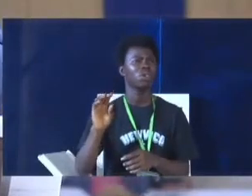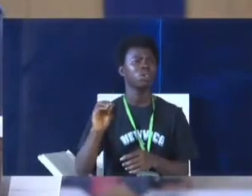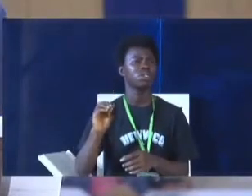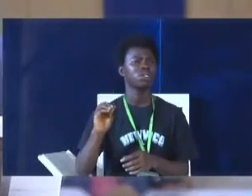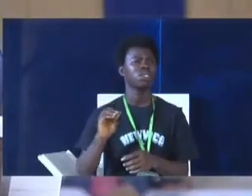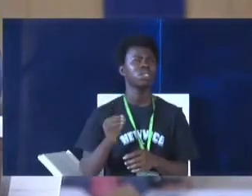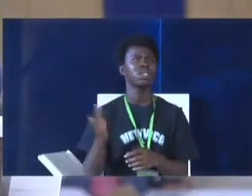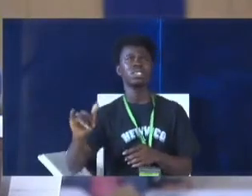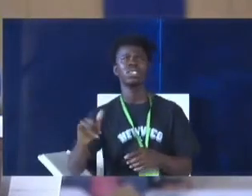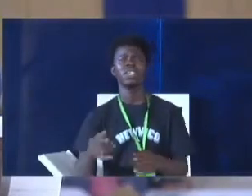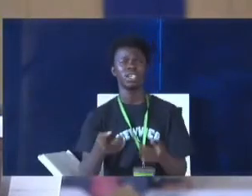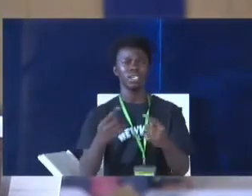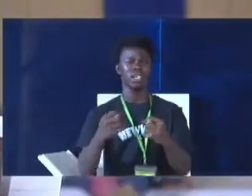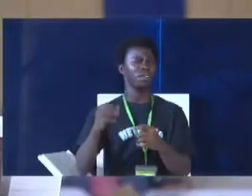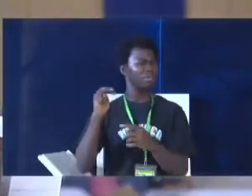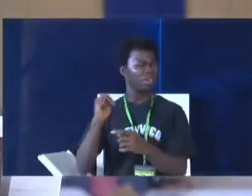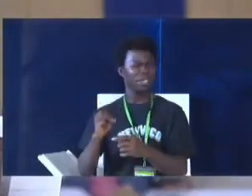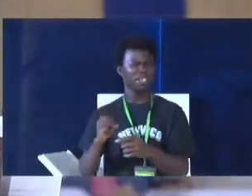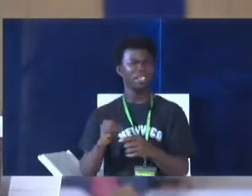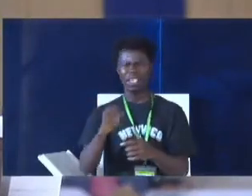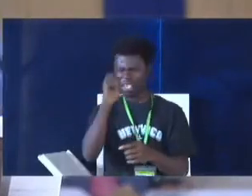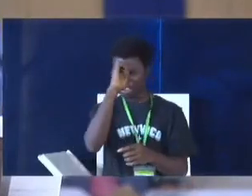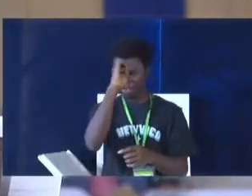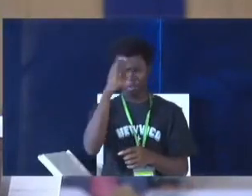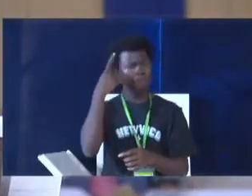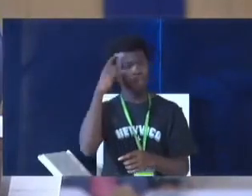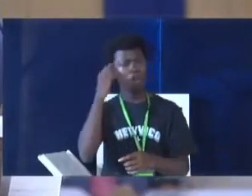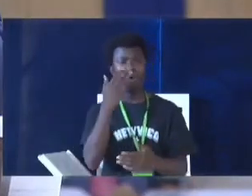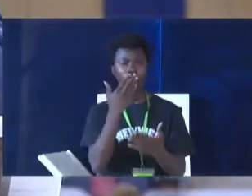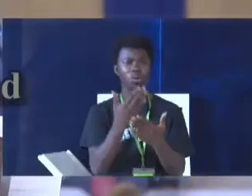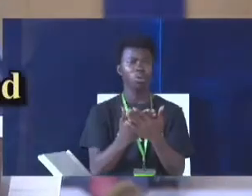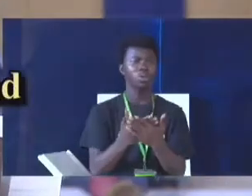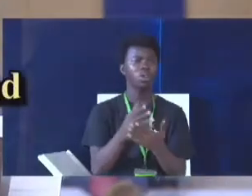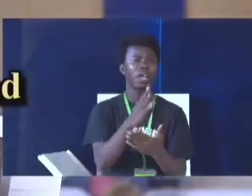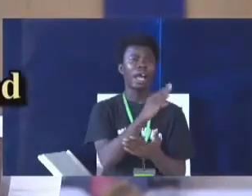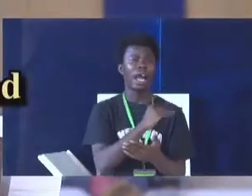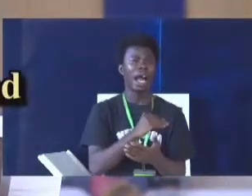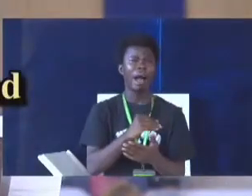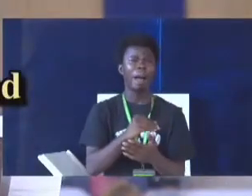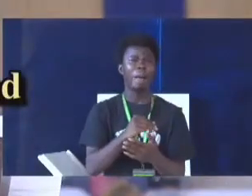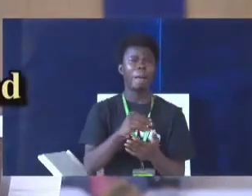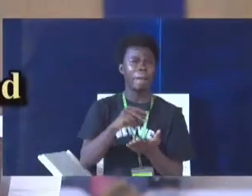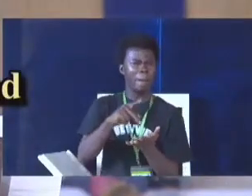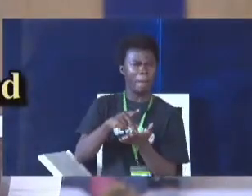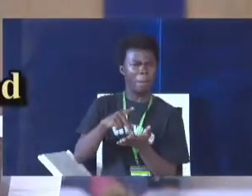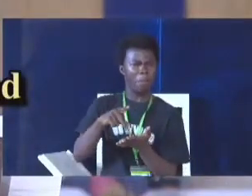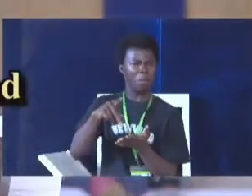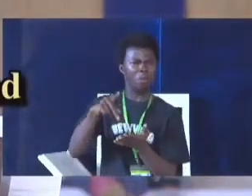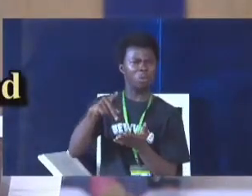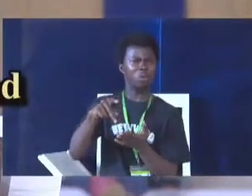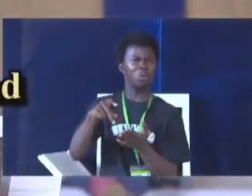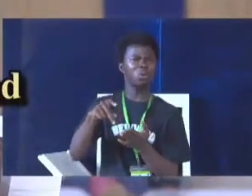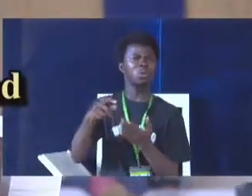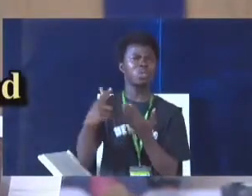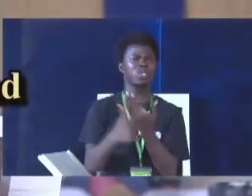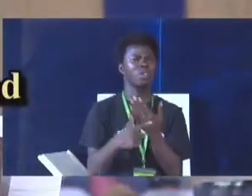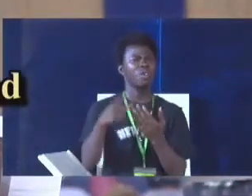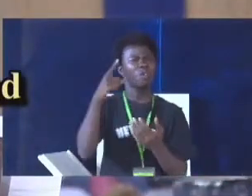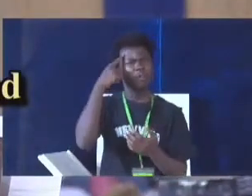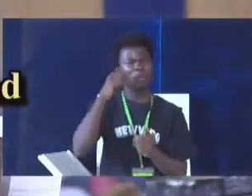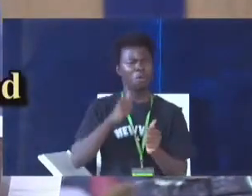me evil for good and oppose me for pursuing